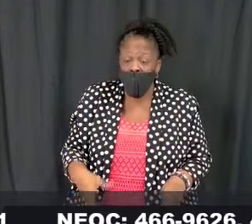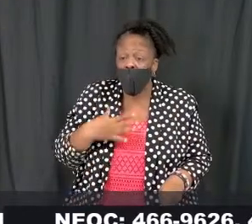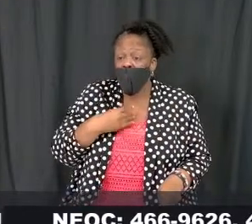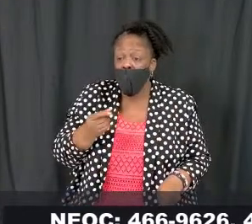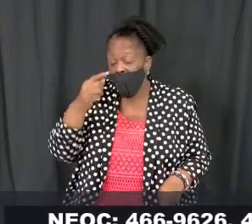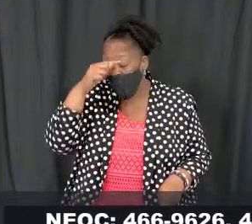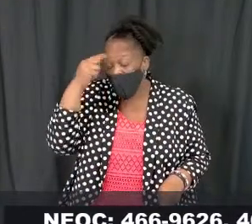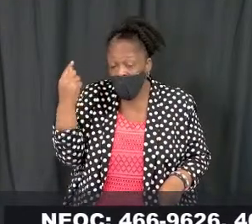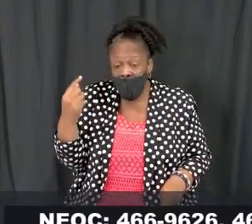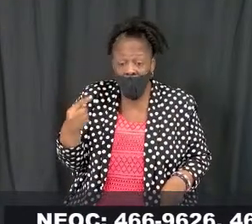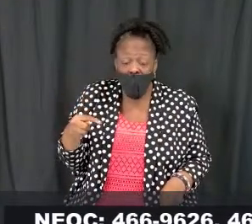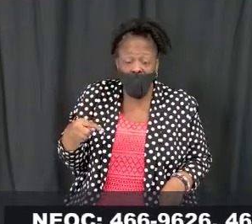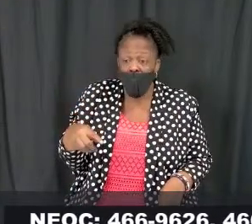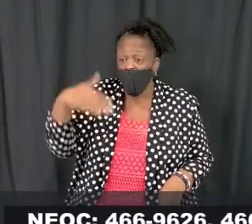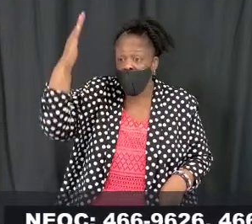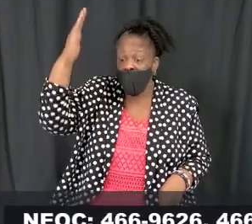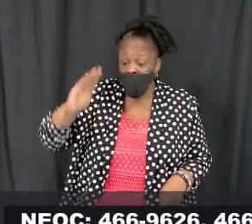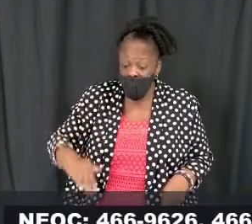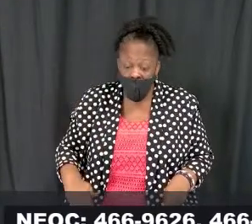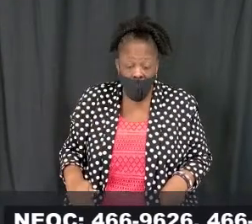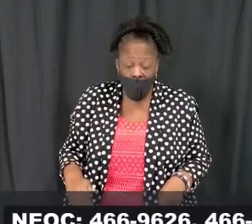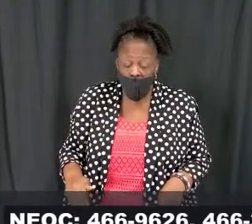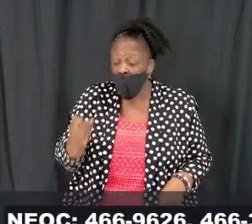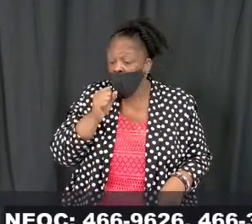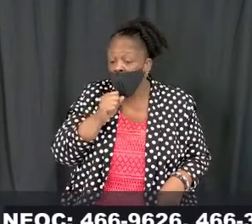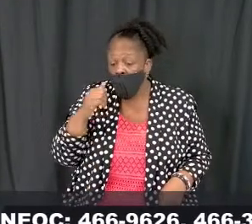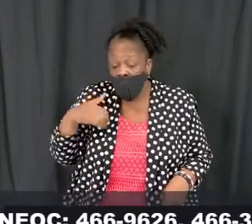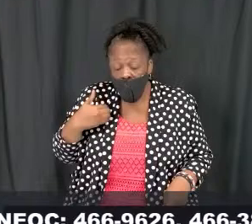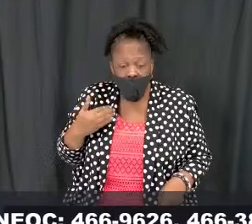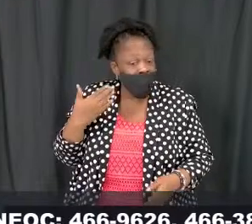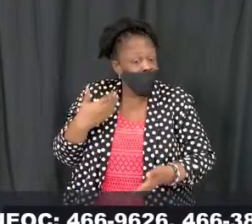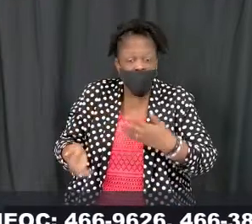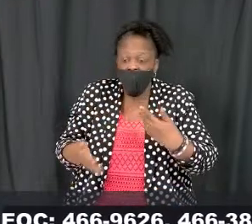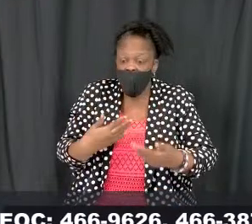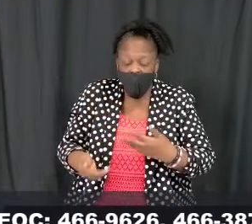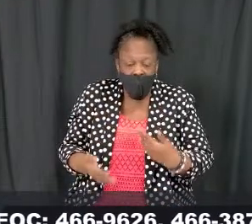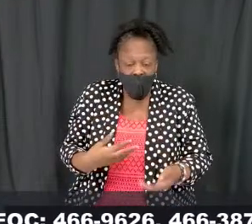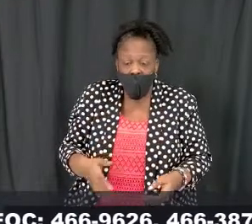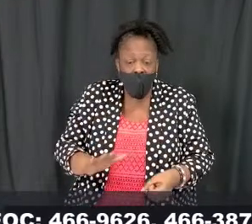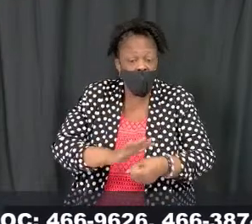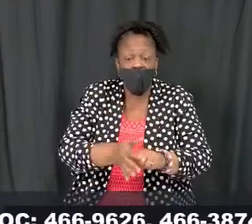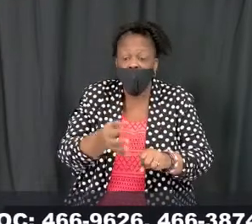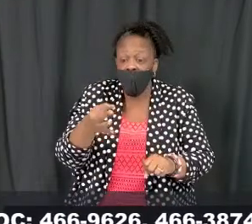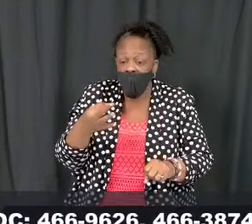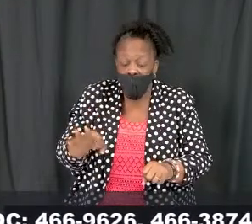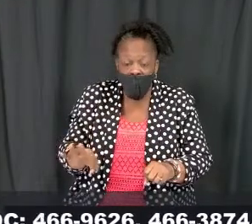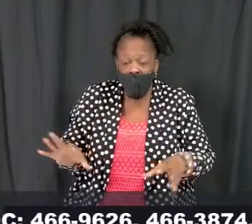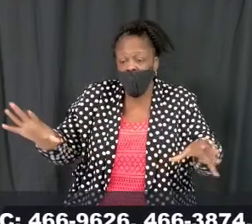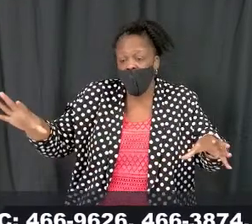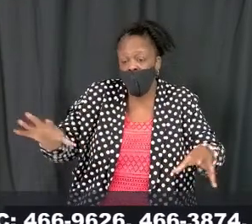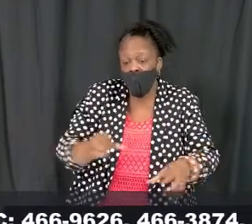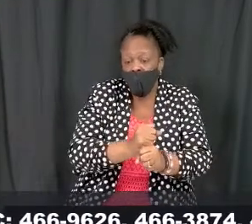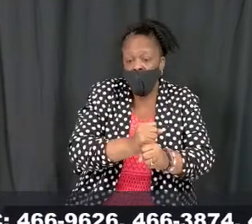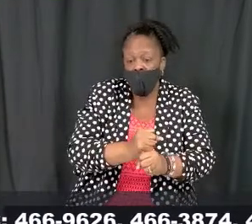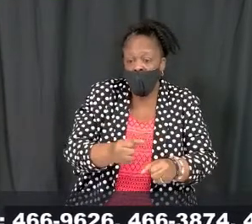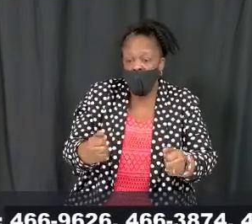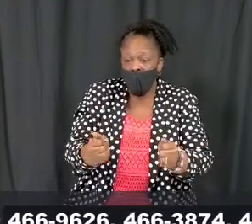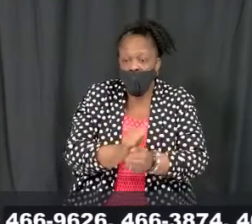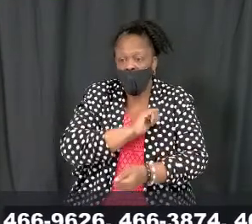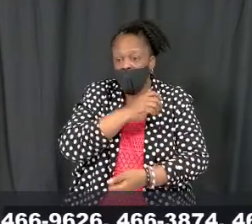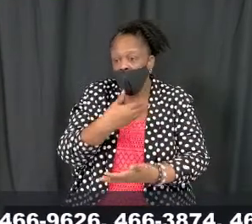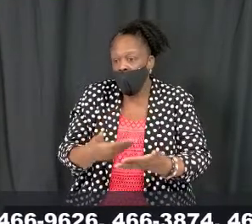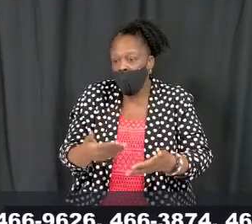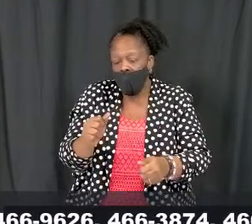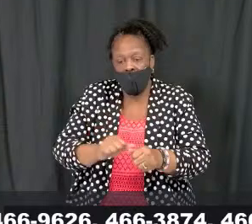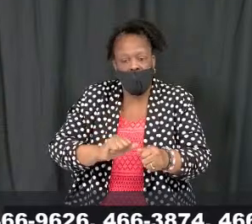not vaccinated, it will be coming for you. Our tourism sector cannot safely reopen if the port workers,